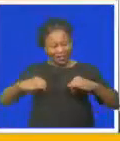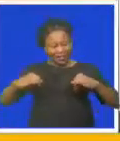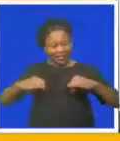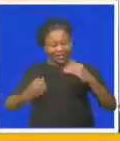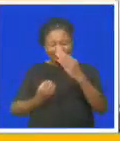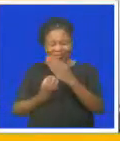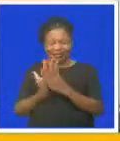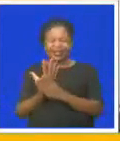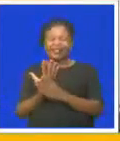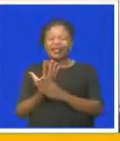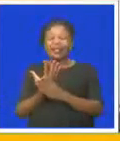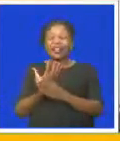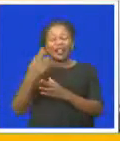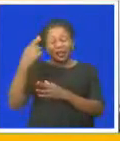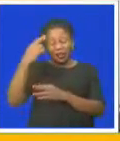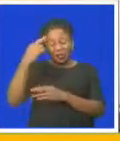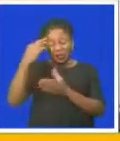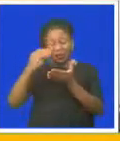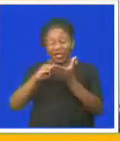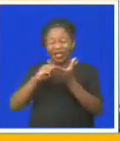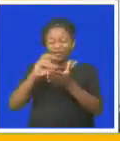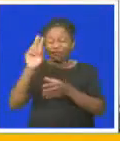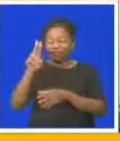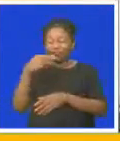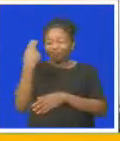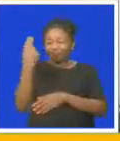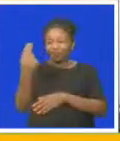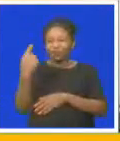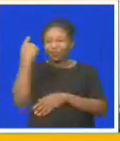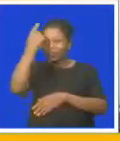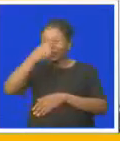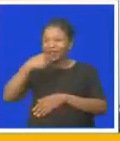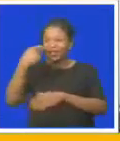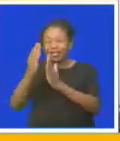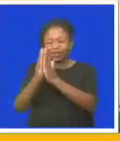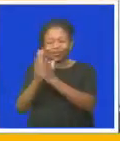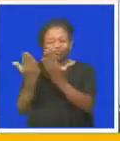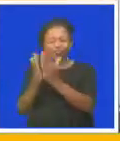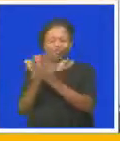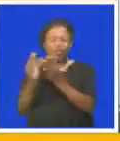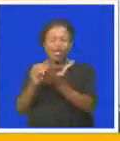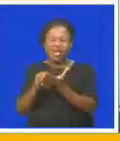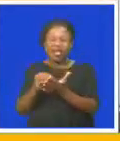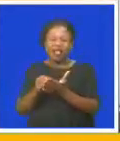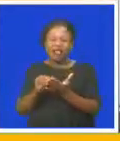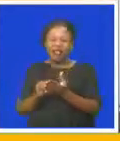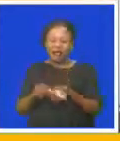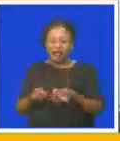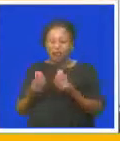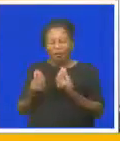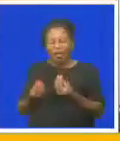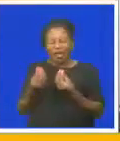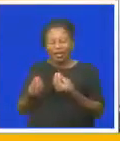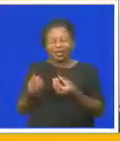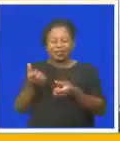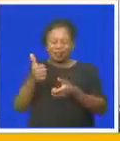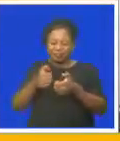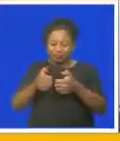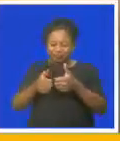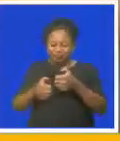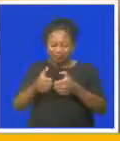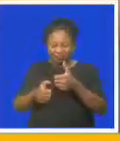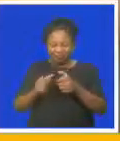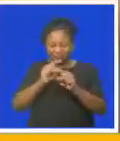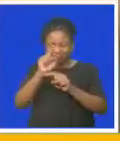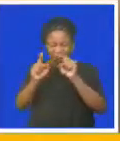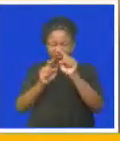Facebook, sorry. You can join us on those platforms. And of course, to use the WhatsApp number to ask us any questions that you might have. Petunia, you may please begin with your lesson.